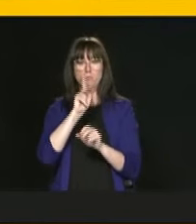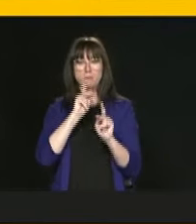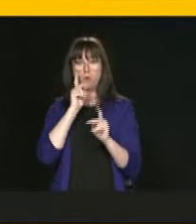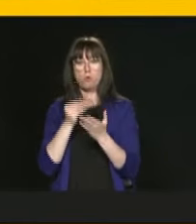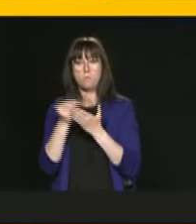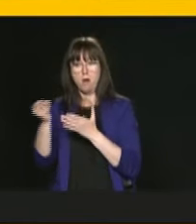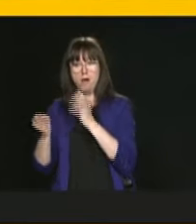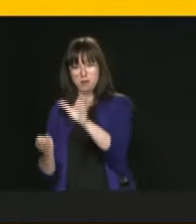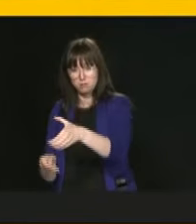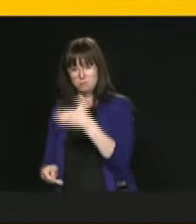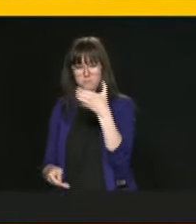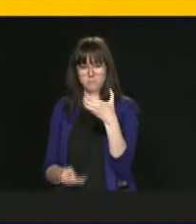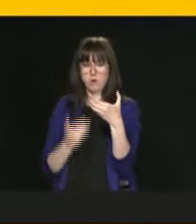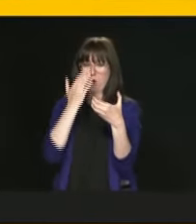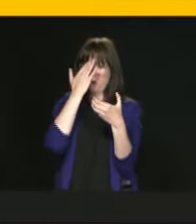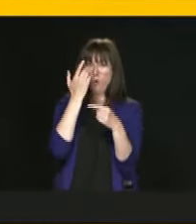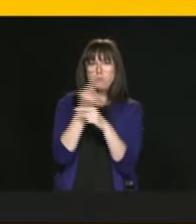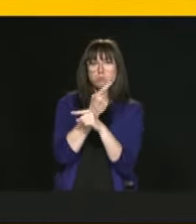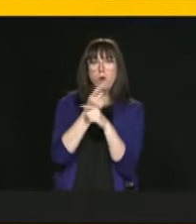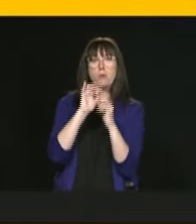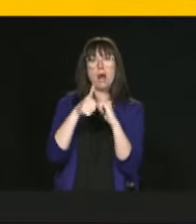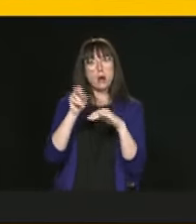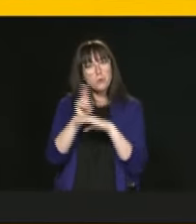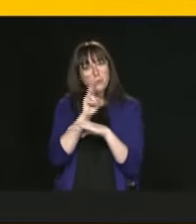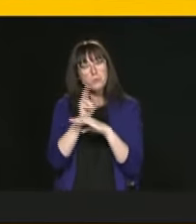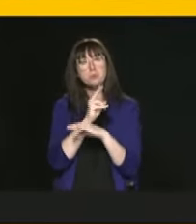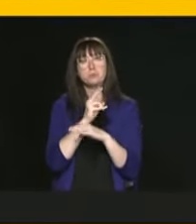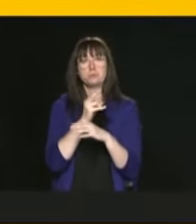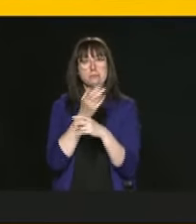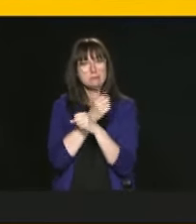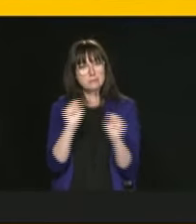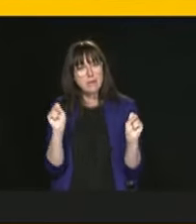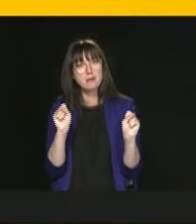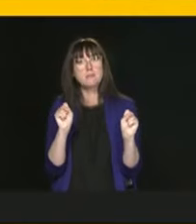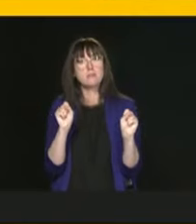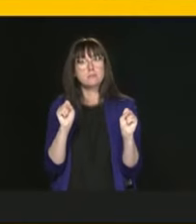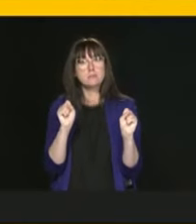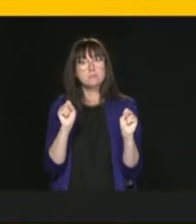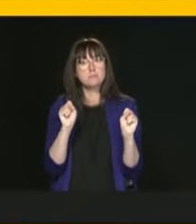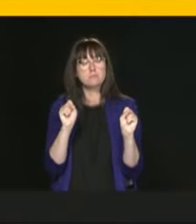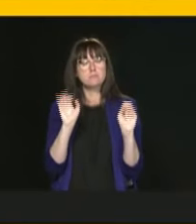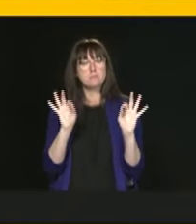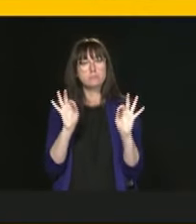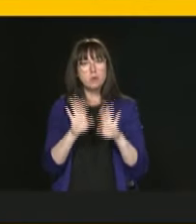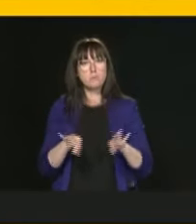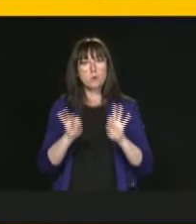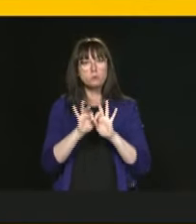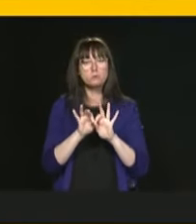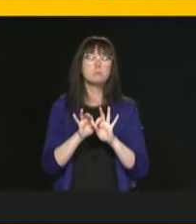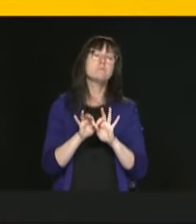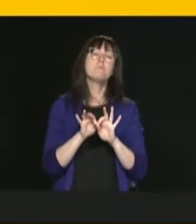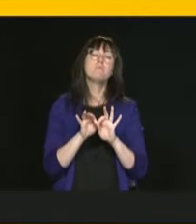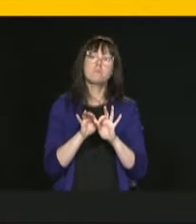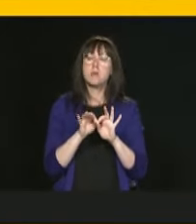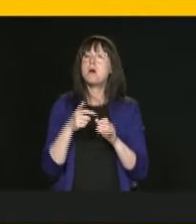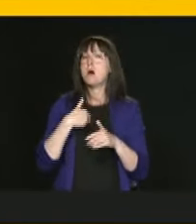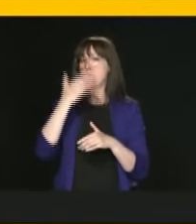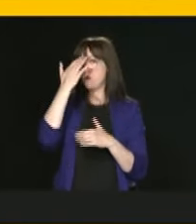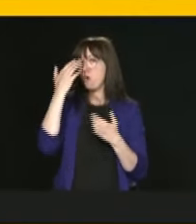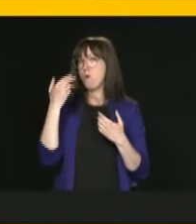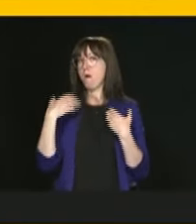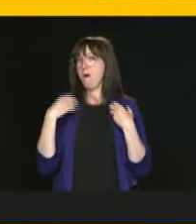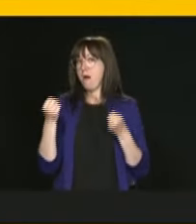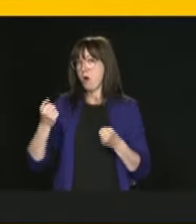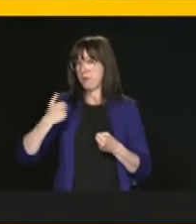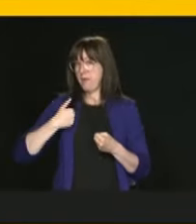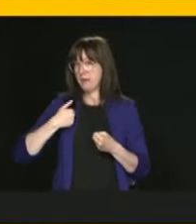safely use a product that they are using or they are purchasing. That's why I know that Health Canada